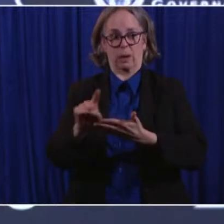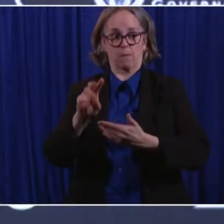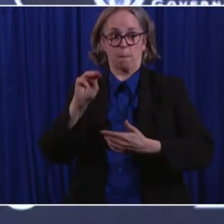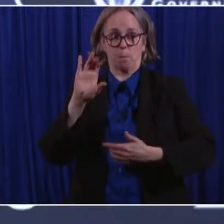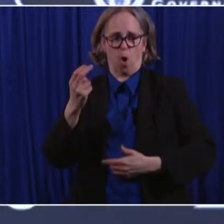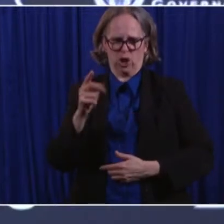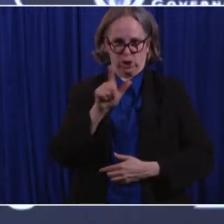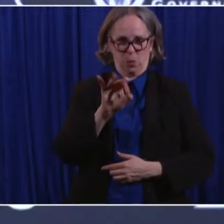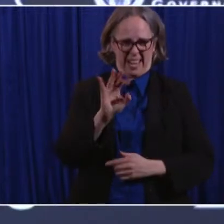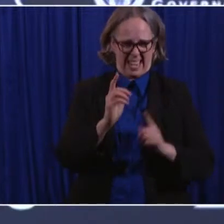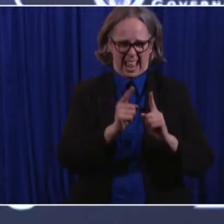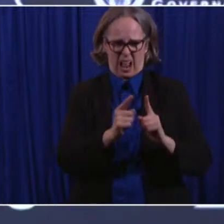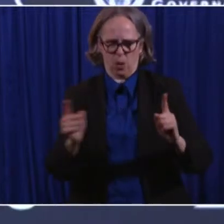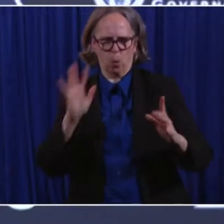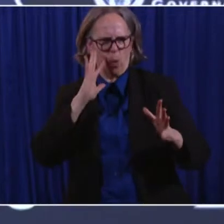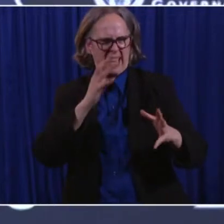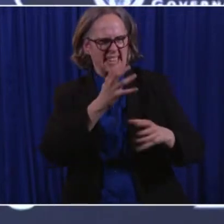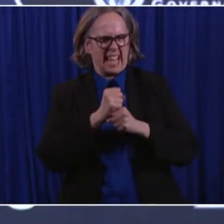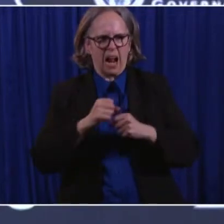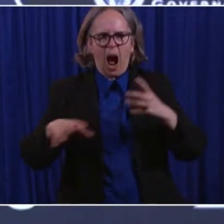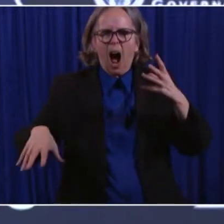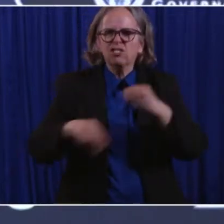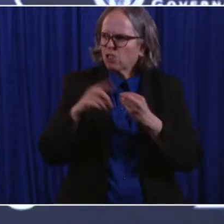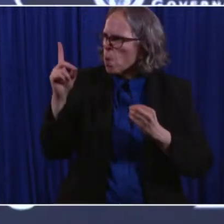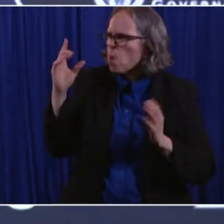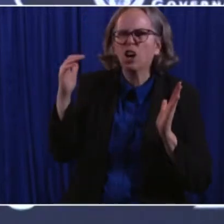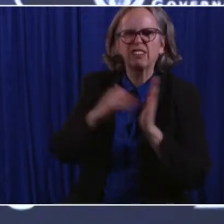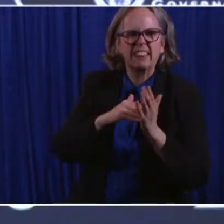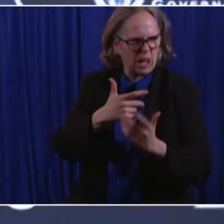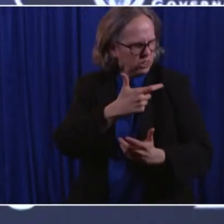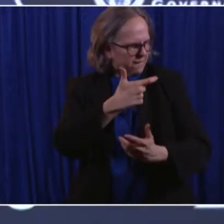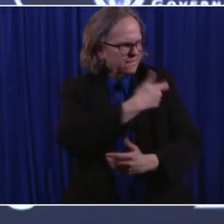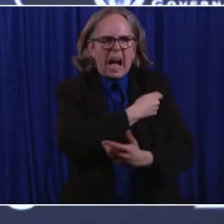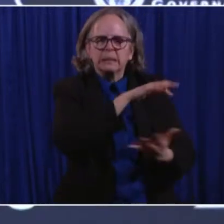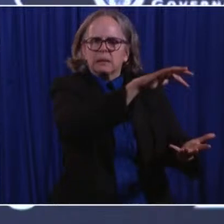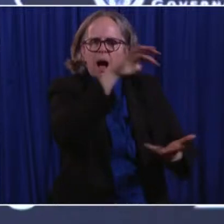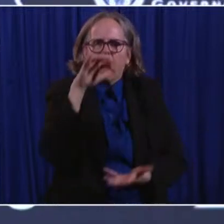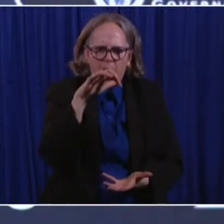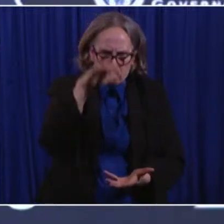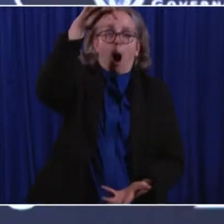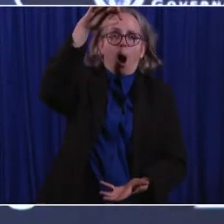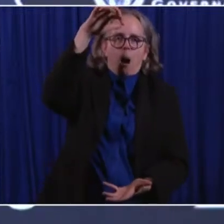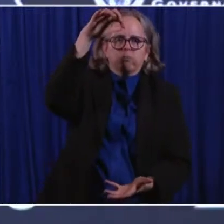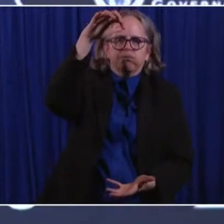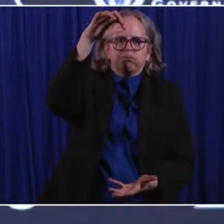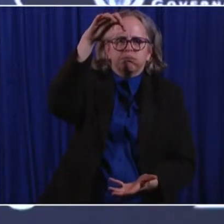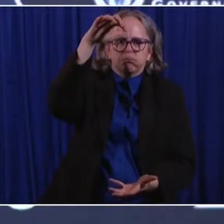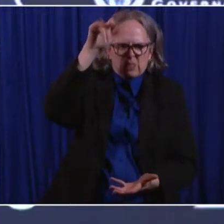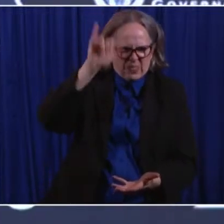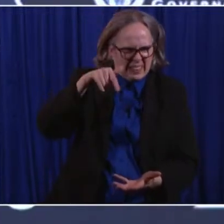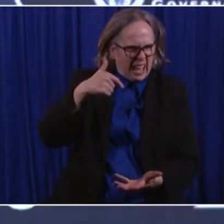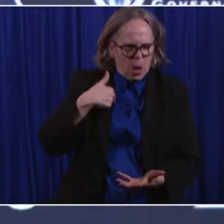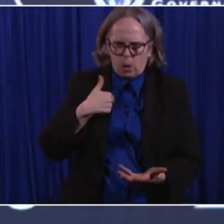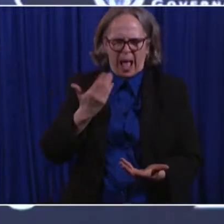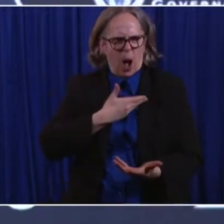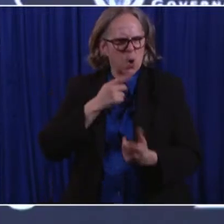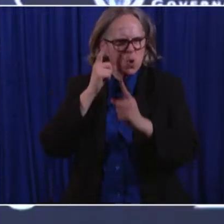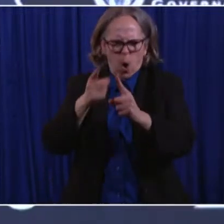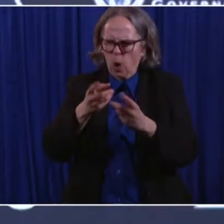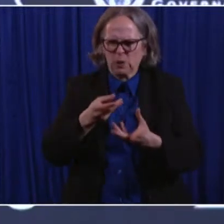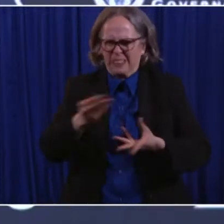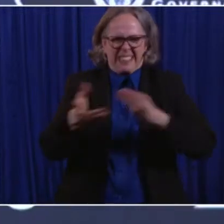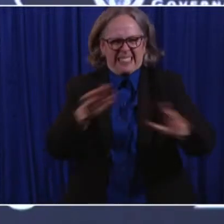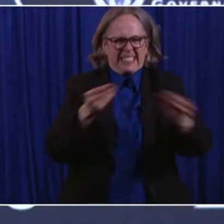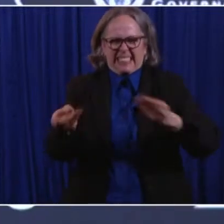doses, particularly we're looking forward to, at least the plan is now, we're still trying to figure these things out